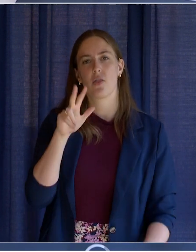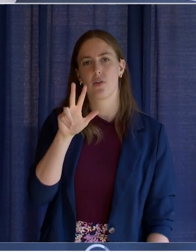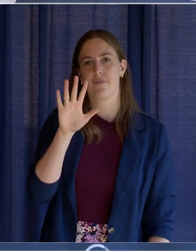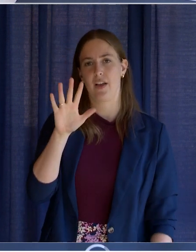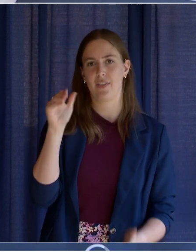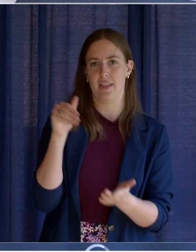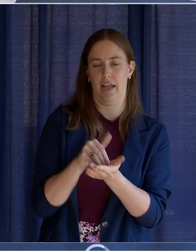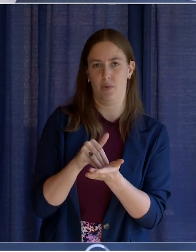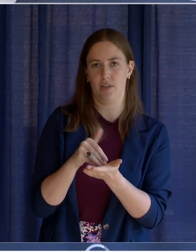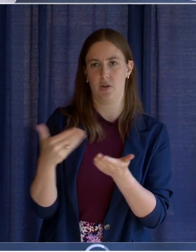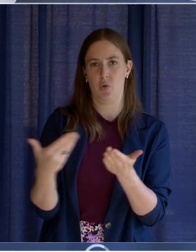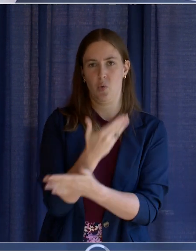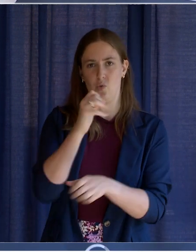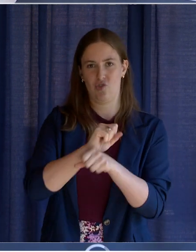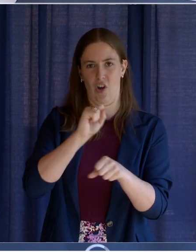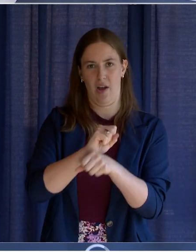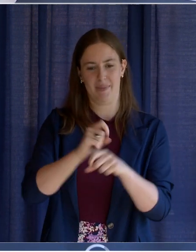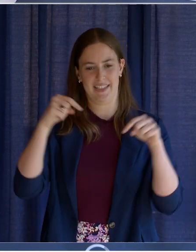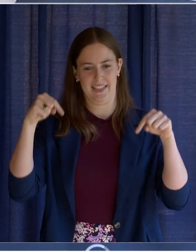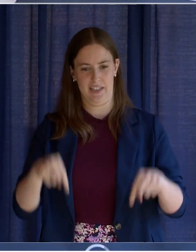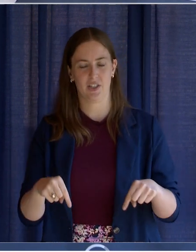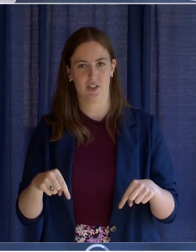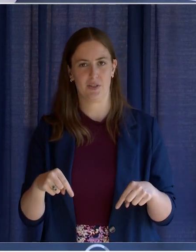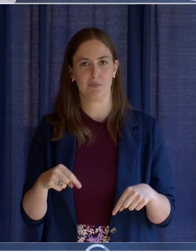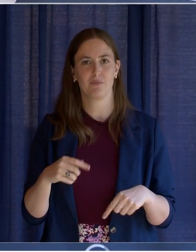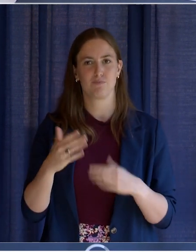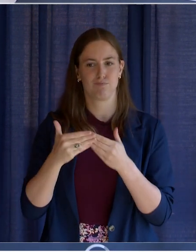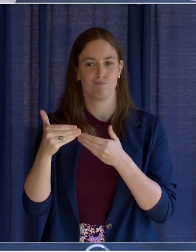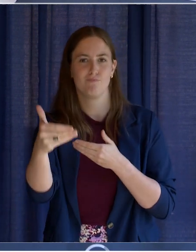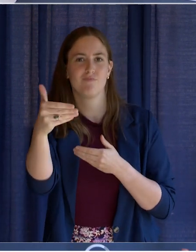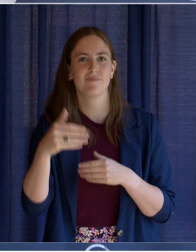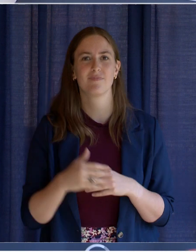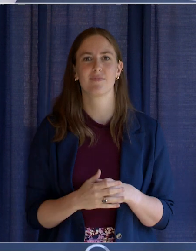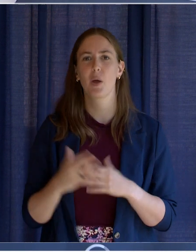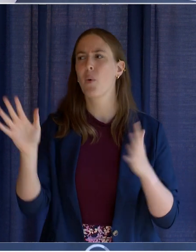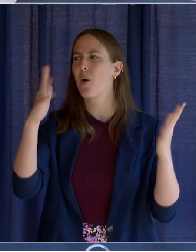2028. Yeah, that's right, that deserves a round of applause.